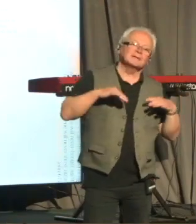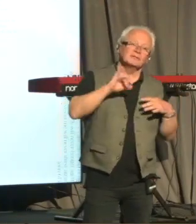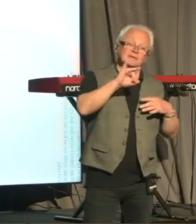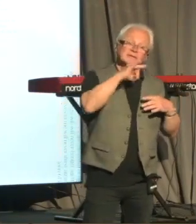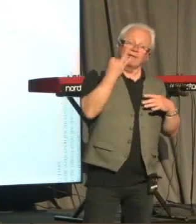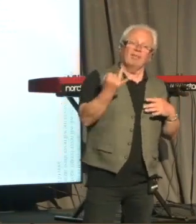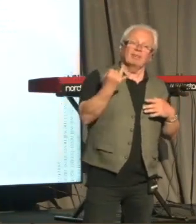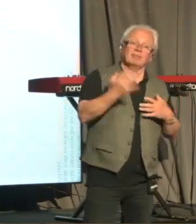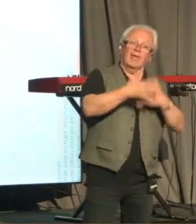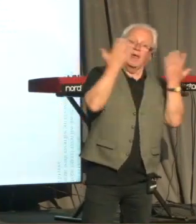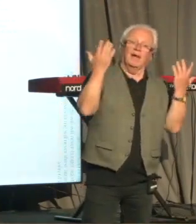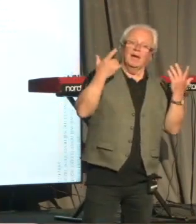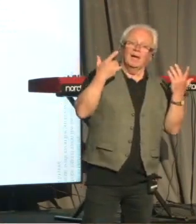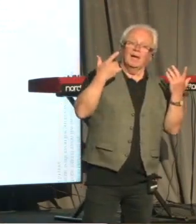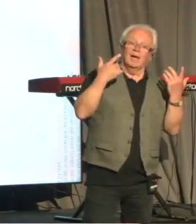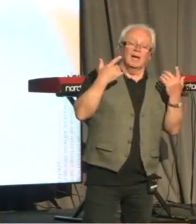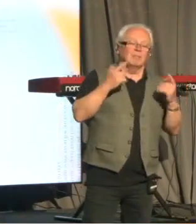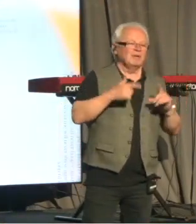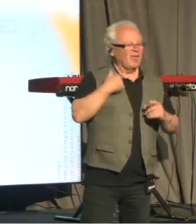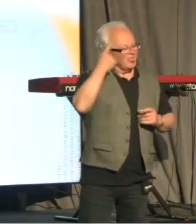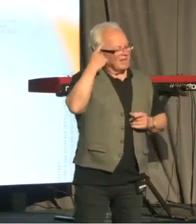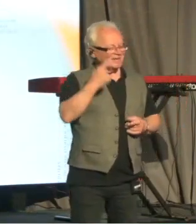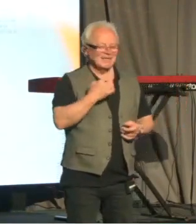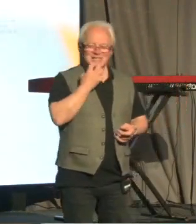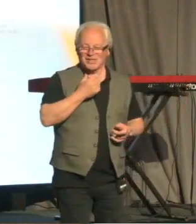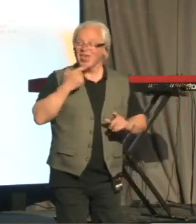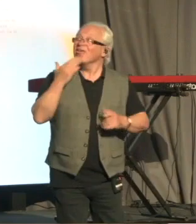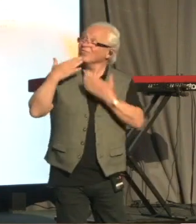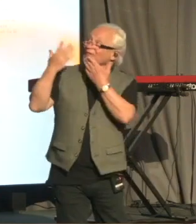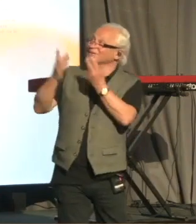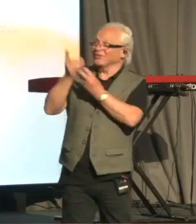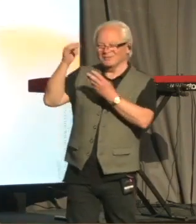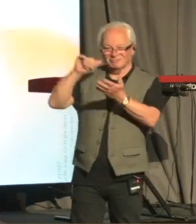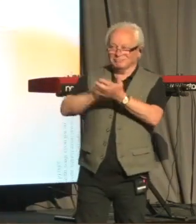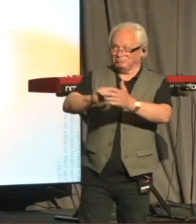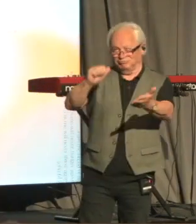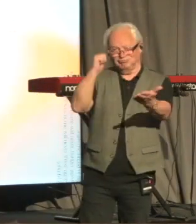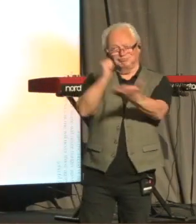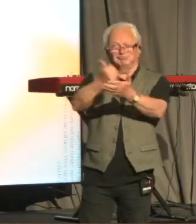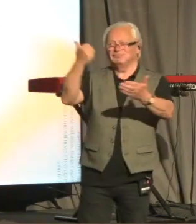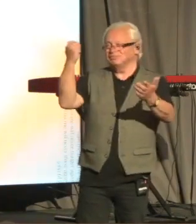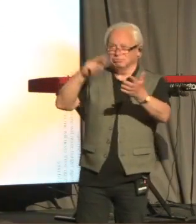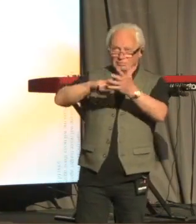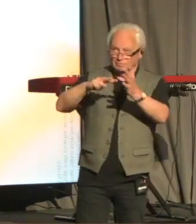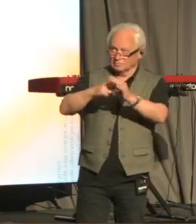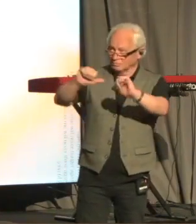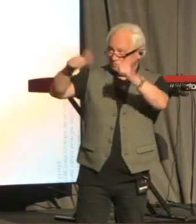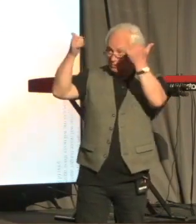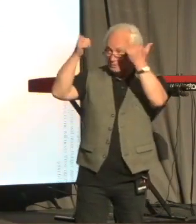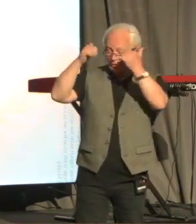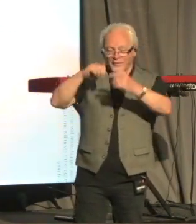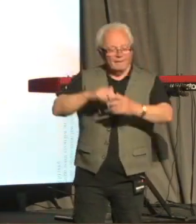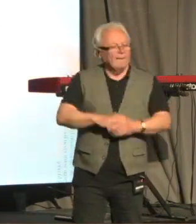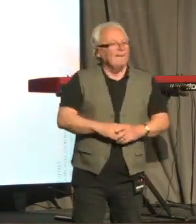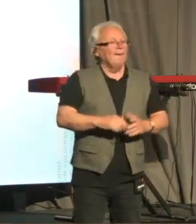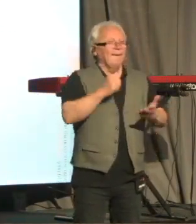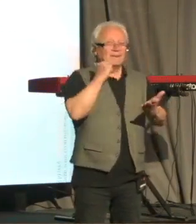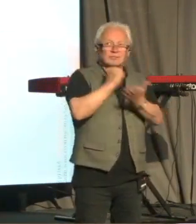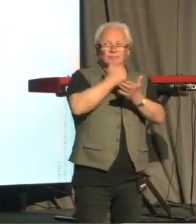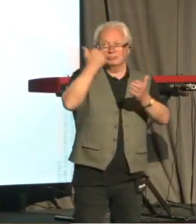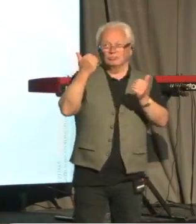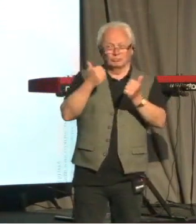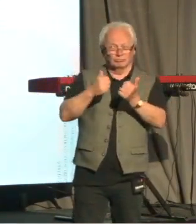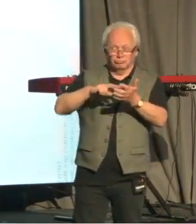you'd think the Israelites would say, hey, thanks, God. That is a great deal. That is a great